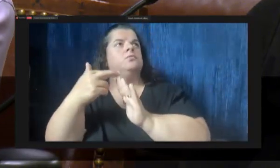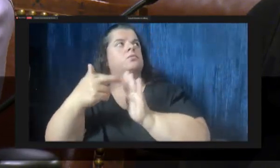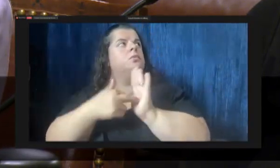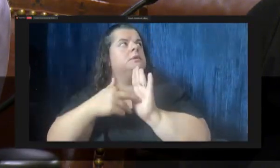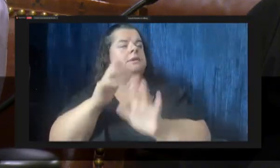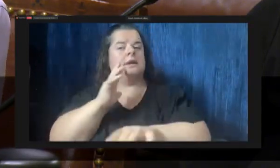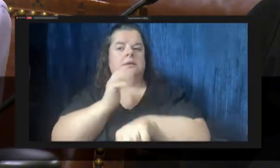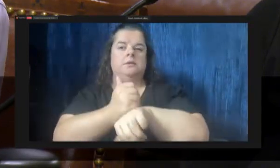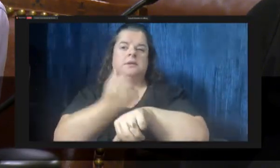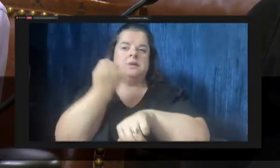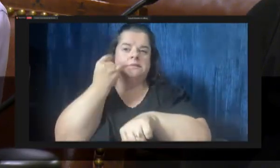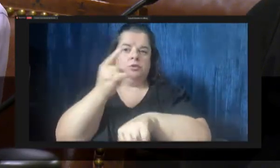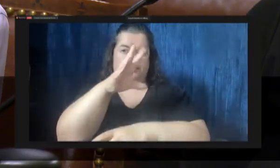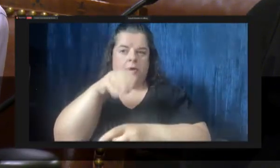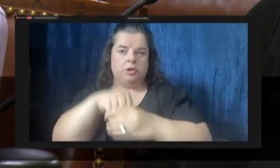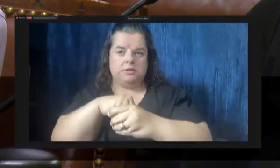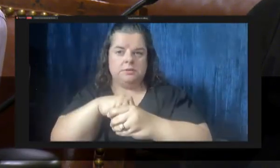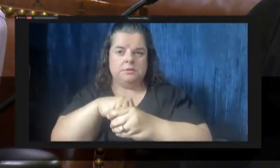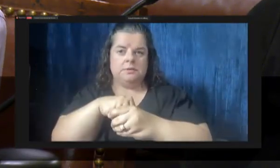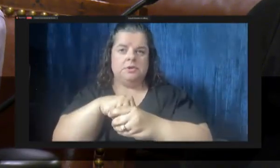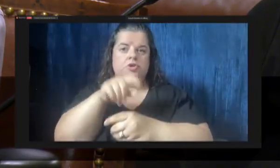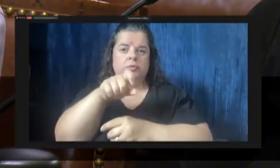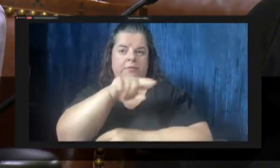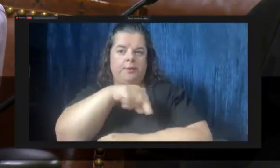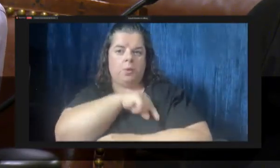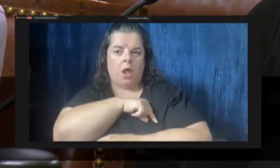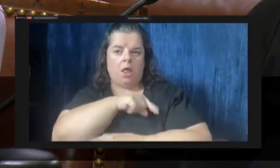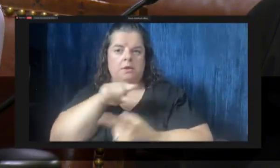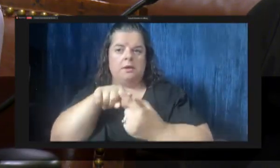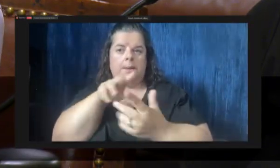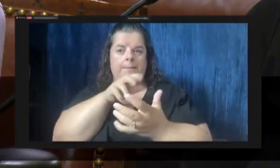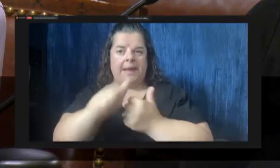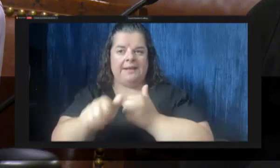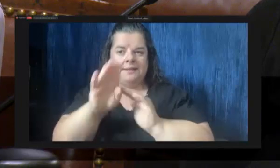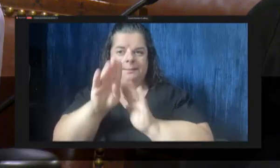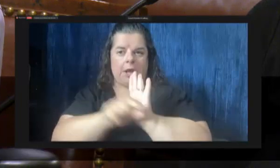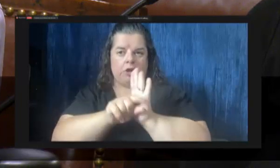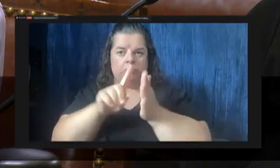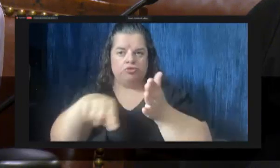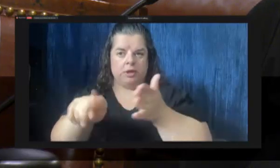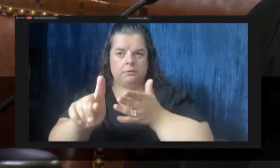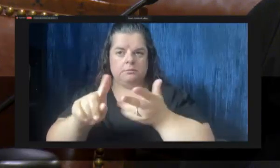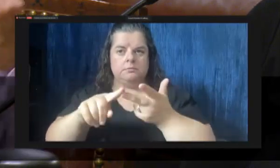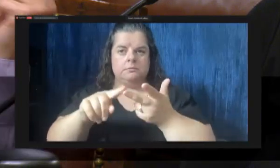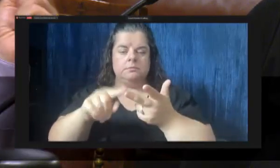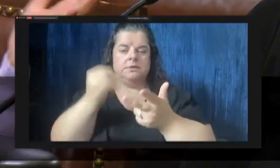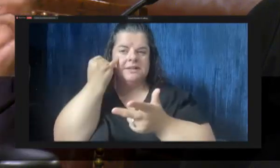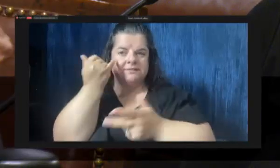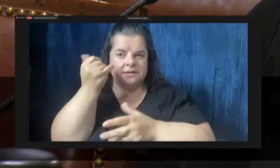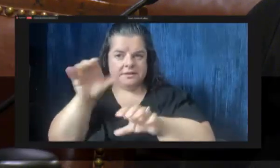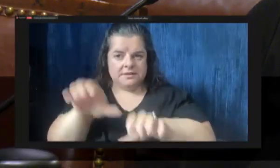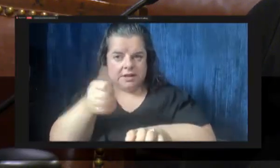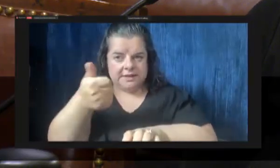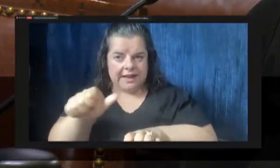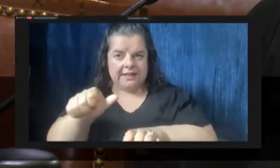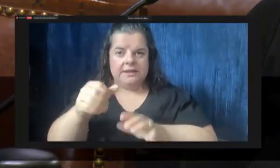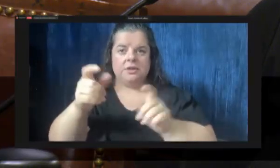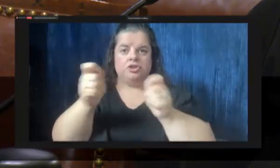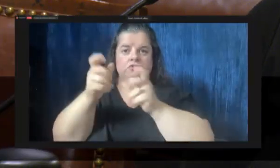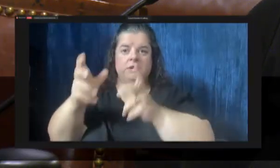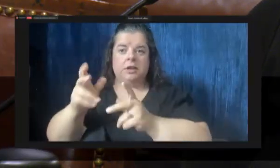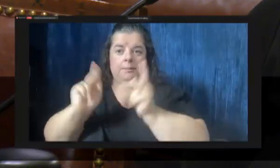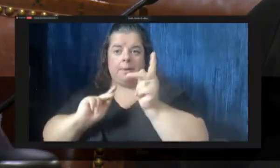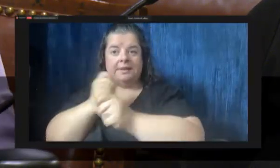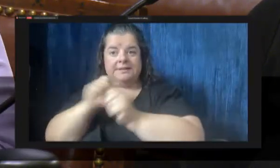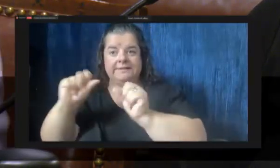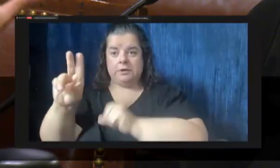going to participate in this, you have to be qualified, you have to pass the background check. If anybody does anything that the Director of Public Safety or the